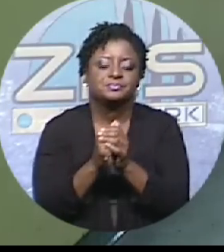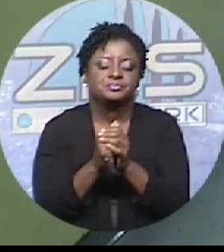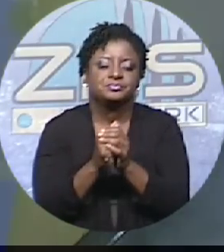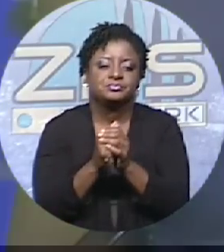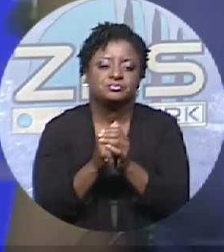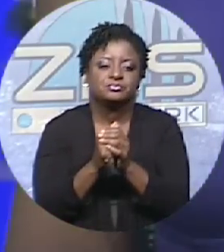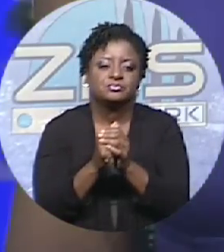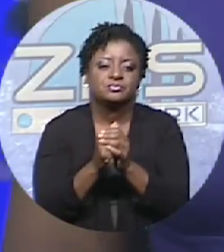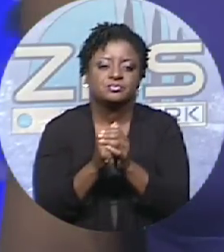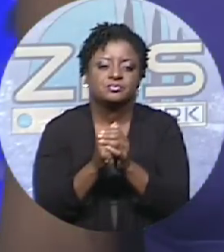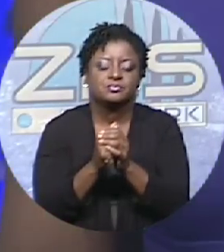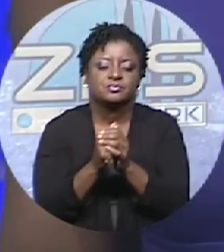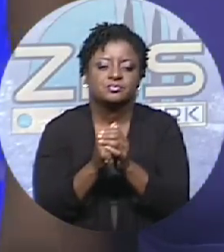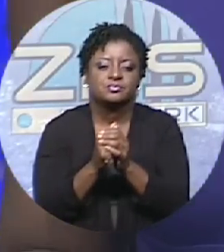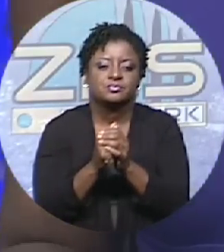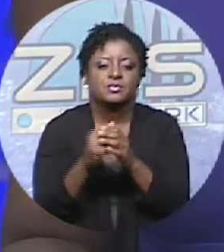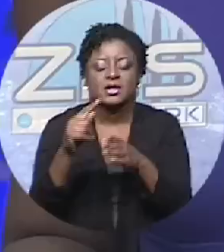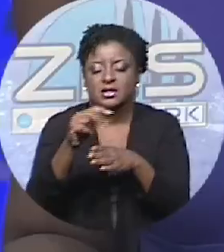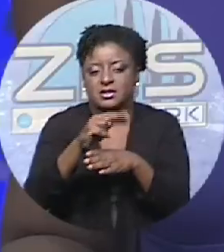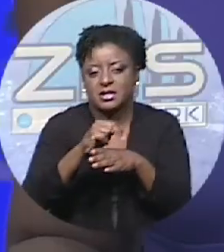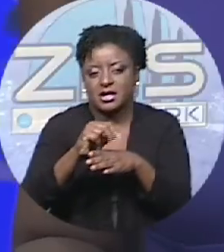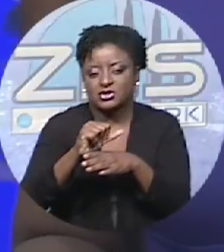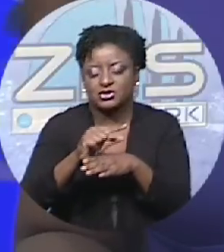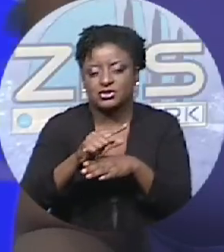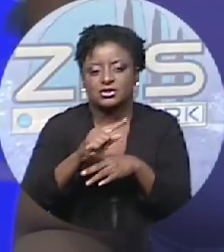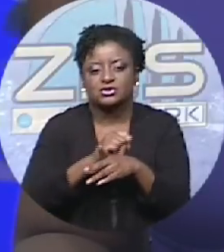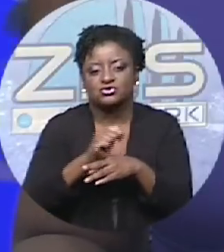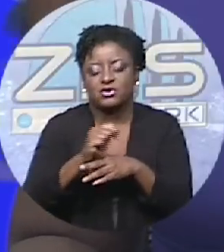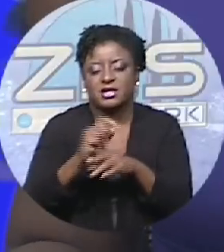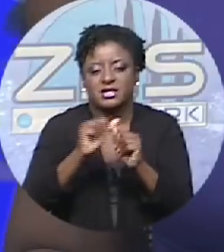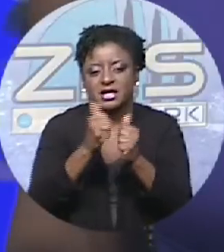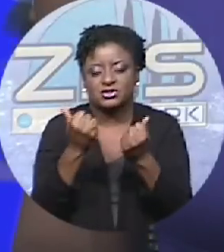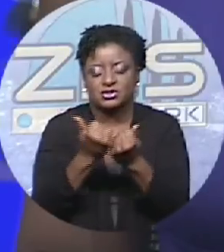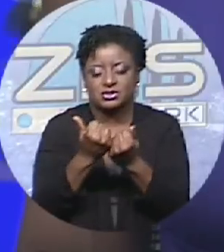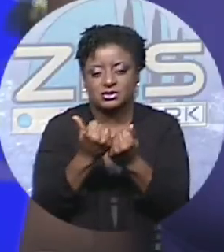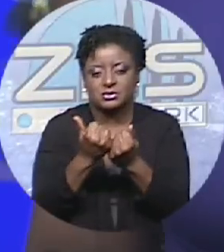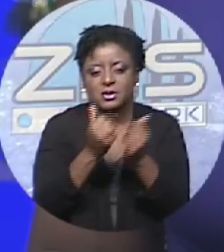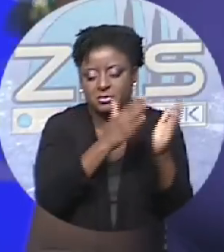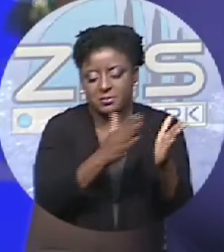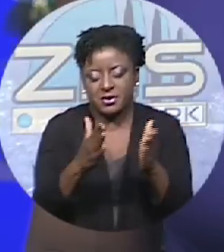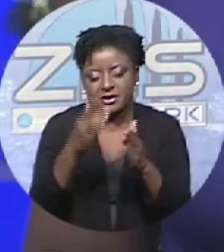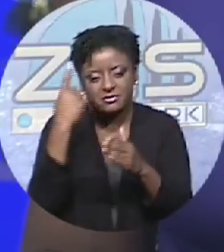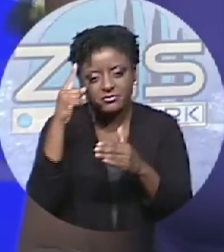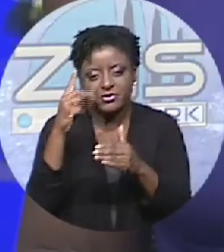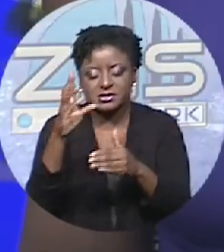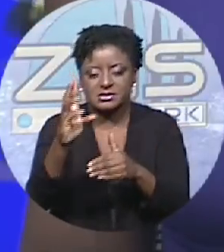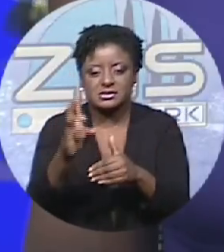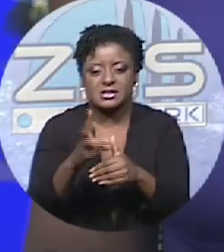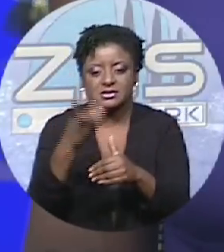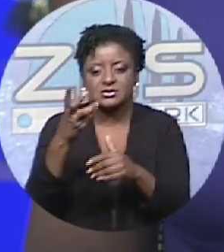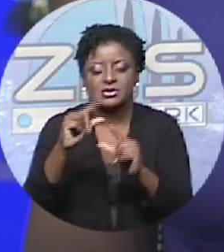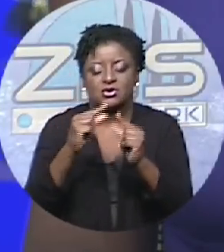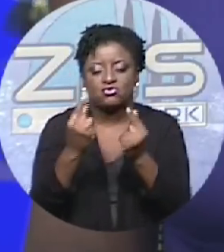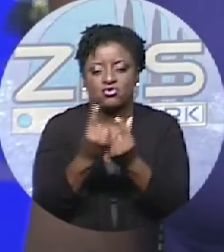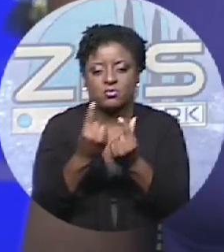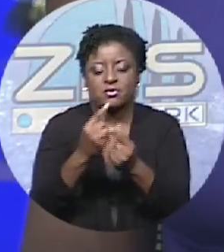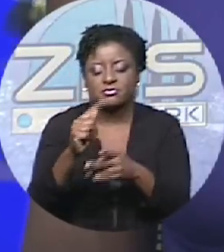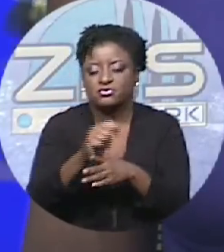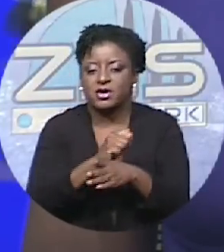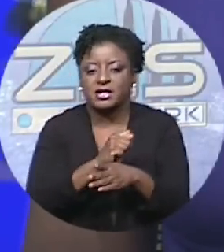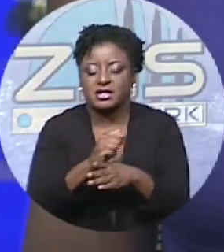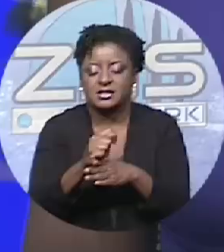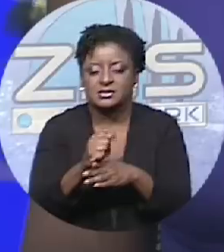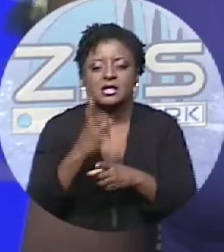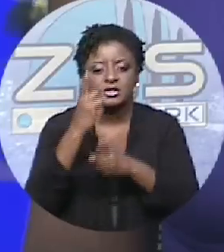News. The National Training Agency is preparing to take on its 6th group of trainees. According to the director of